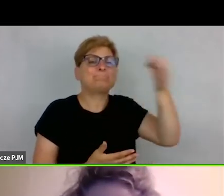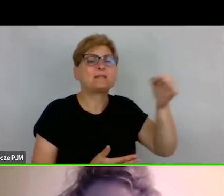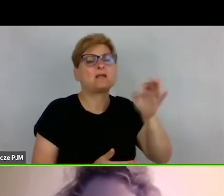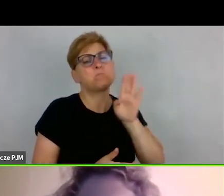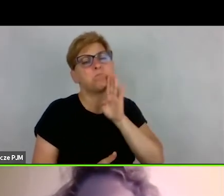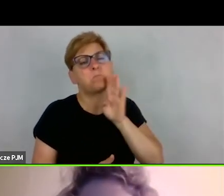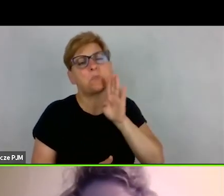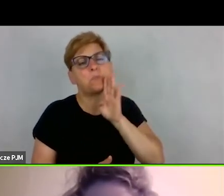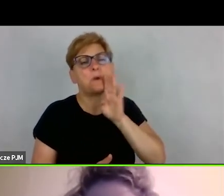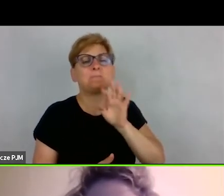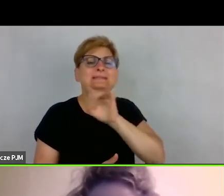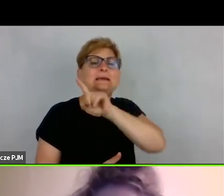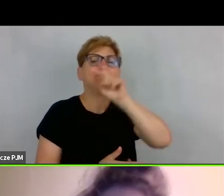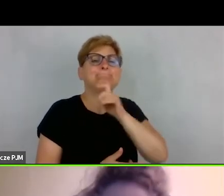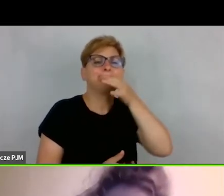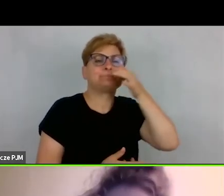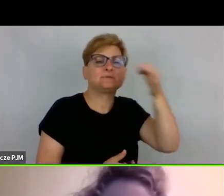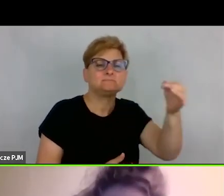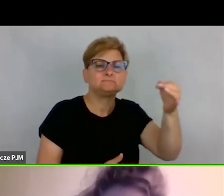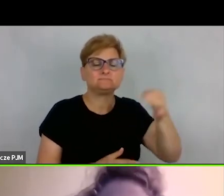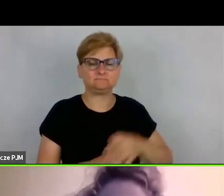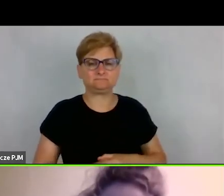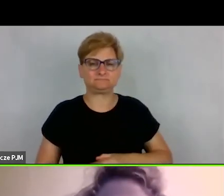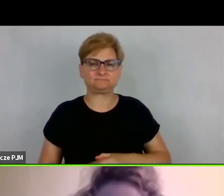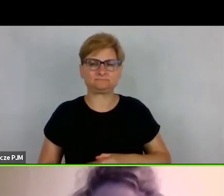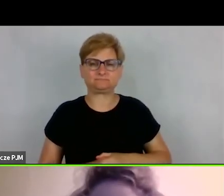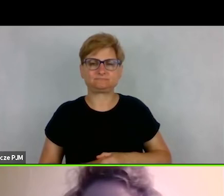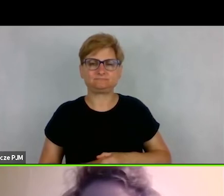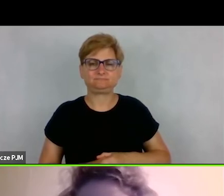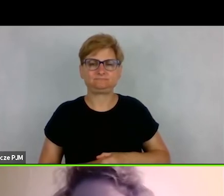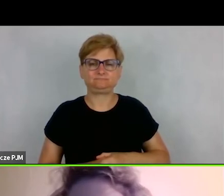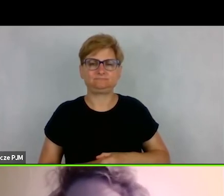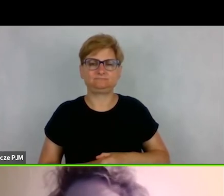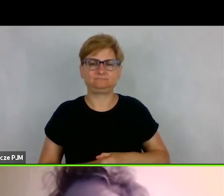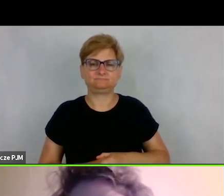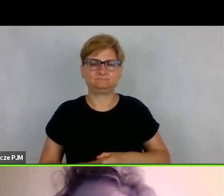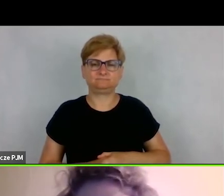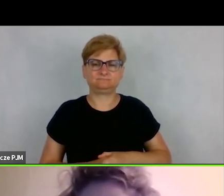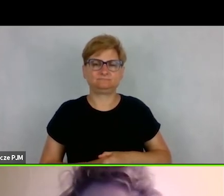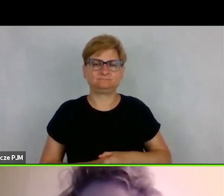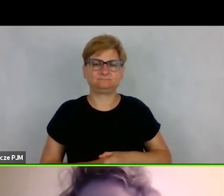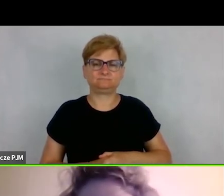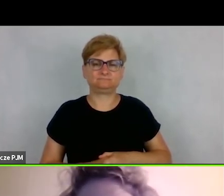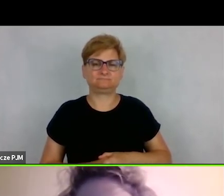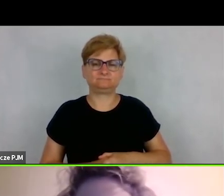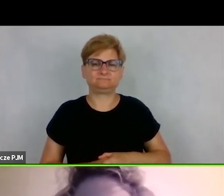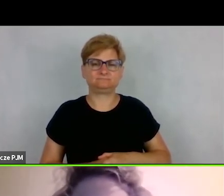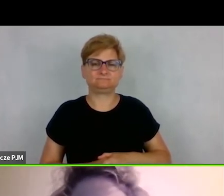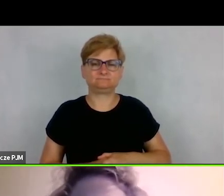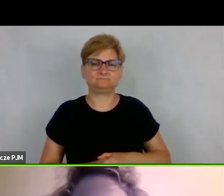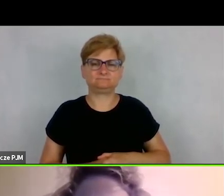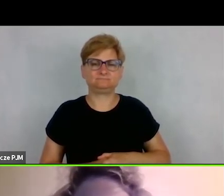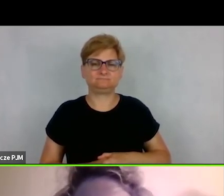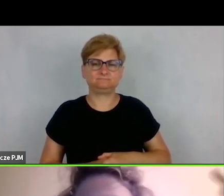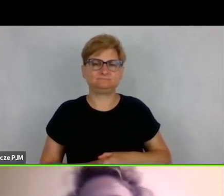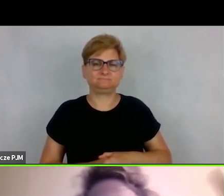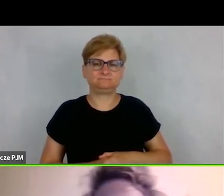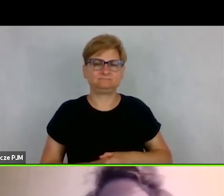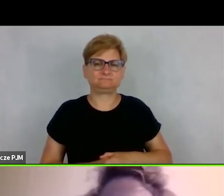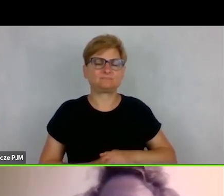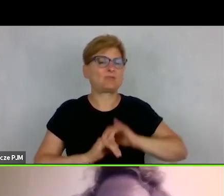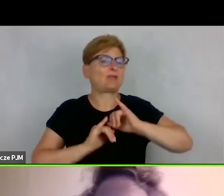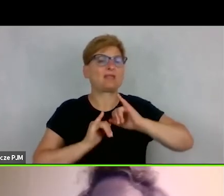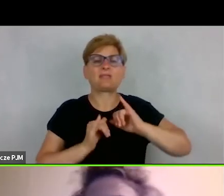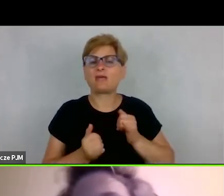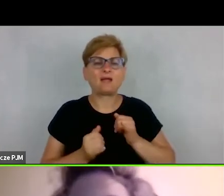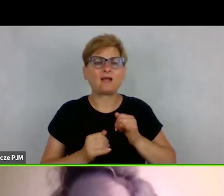the experience of many, you know, Ashika fellows and the social activists that I know, that, you know, the hardest part is to reach to them. So